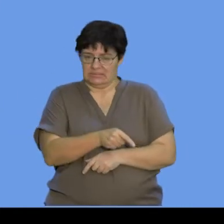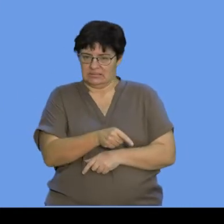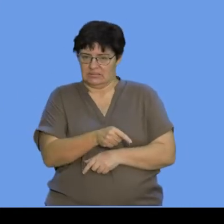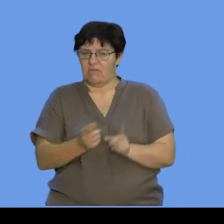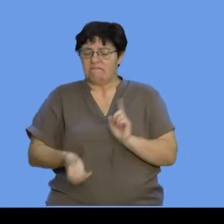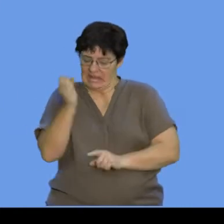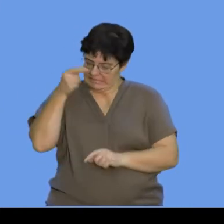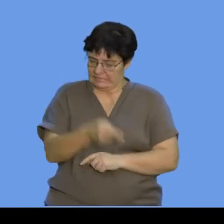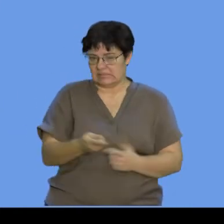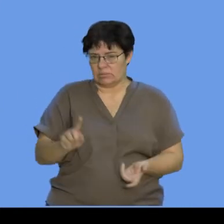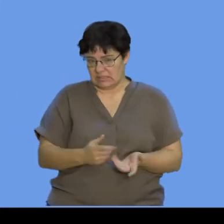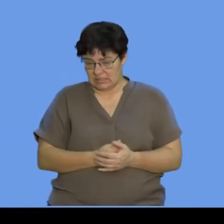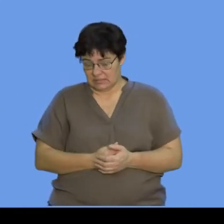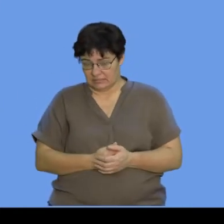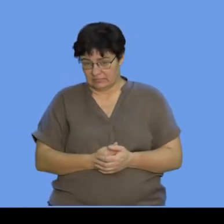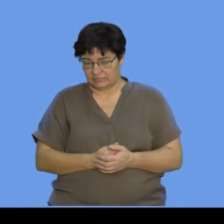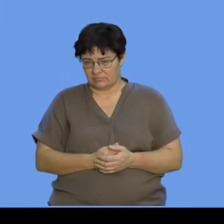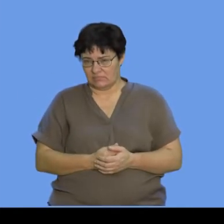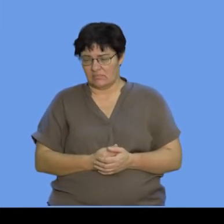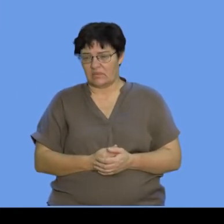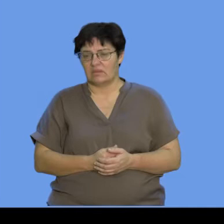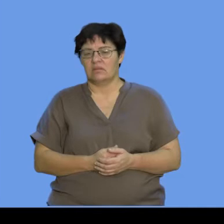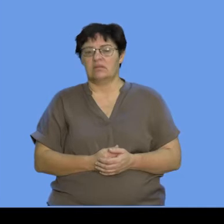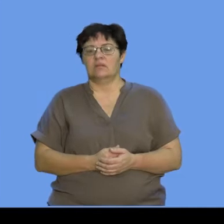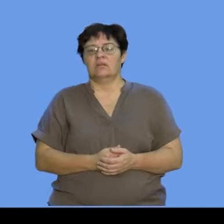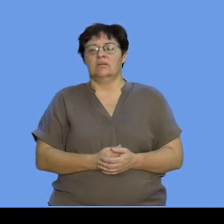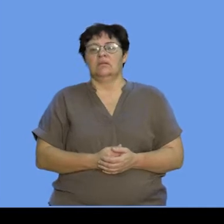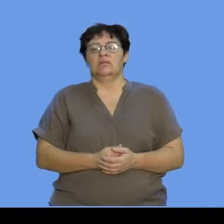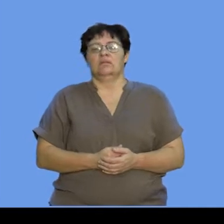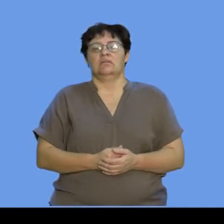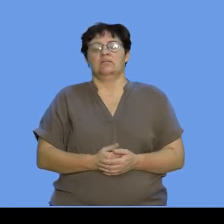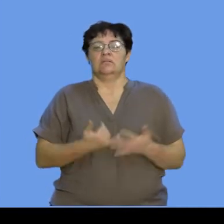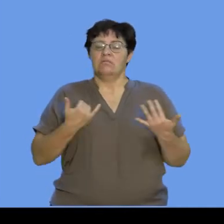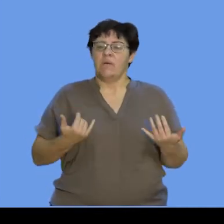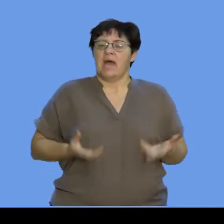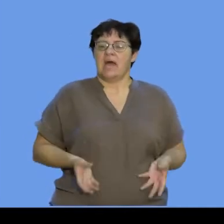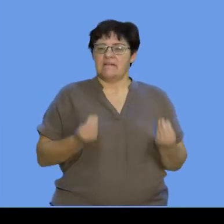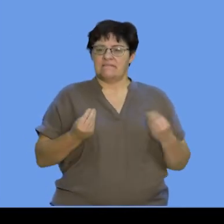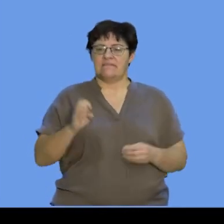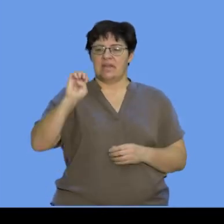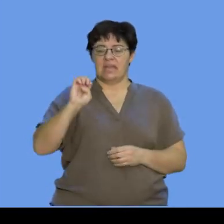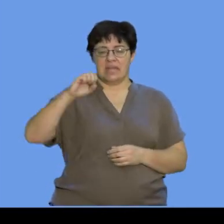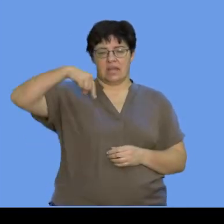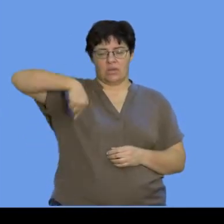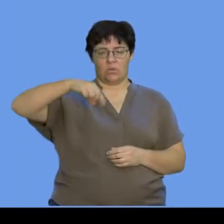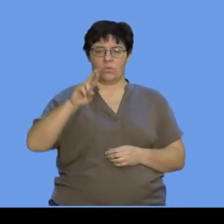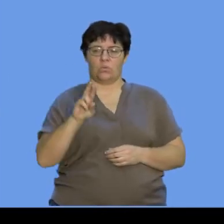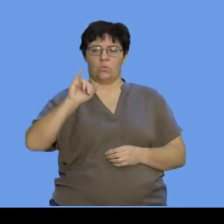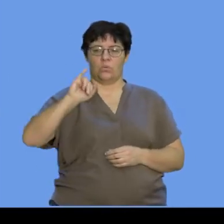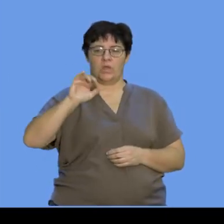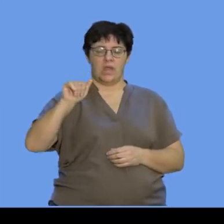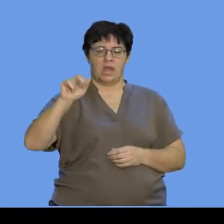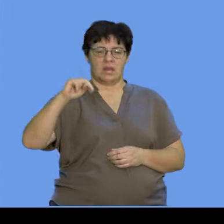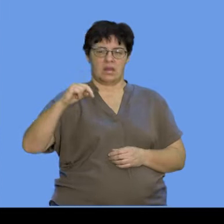find, you see. So those are those kinds of questions. Now we have what we call equiangular triangle